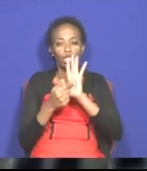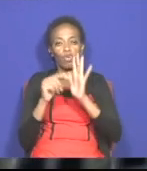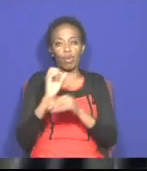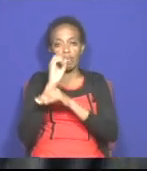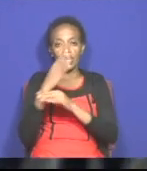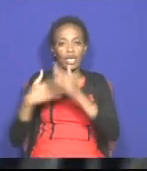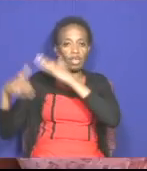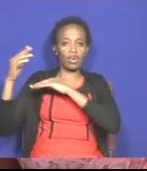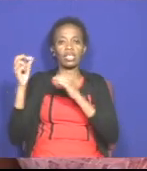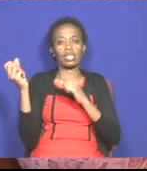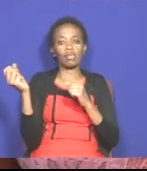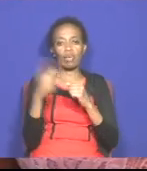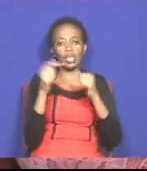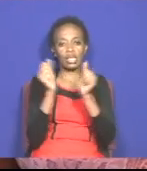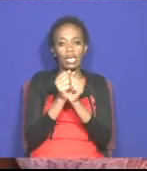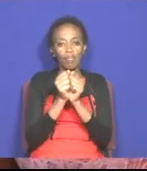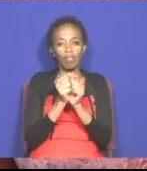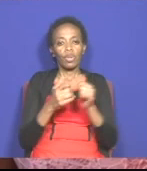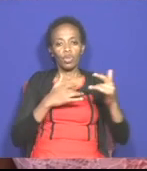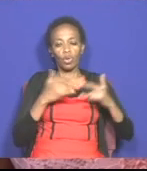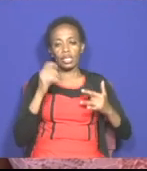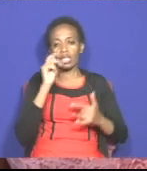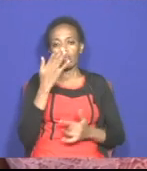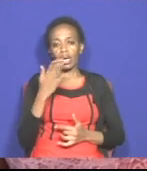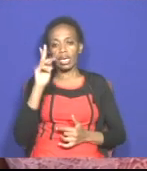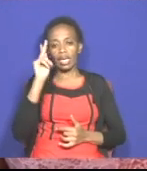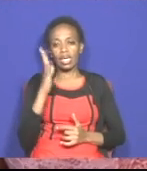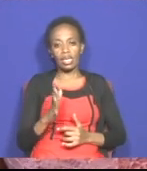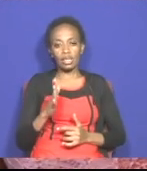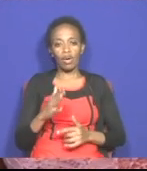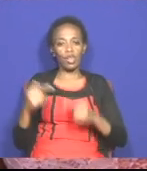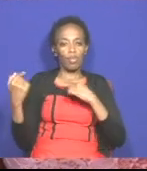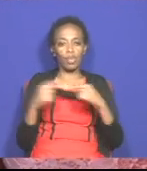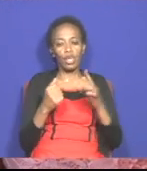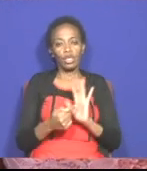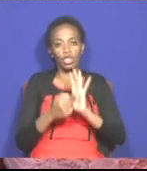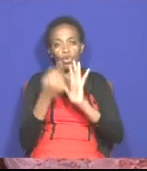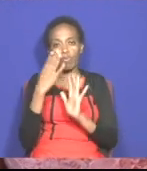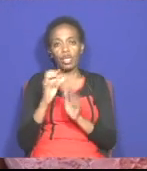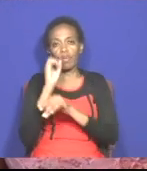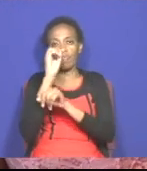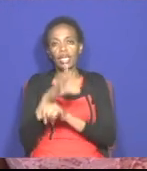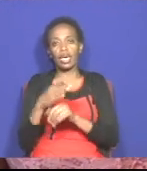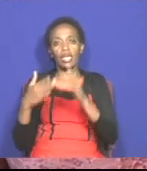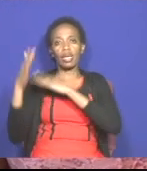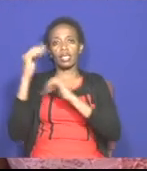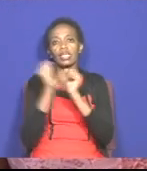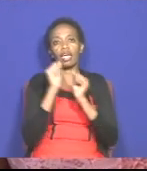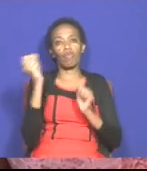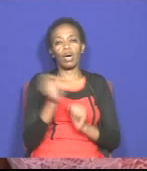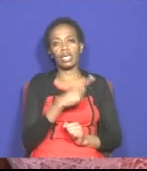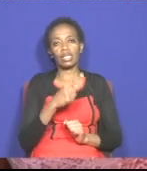the past 10 months. It should respond to concerns by Kenyans on the scandals exposed by the media in the past 10